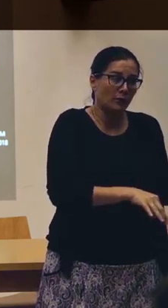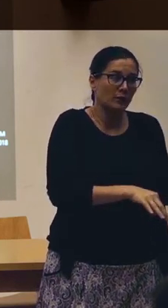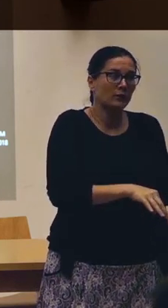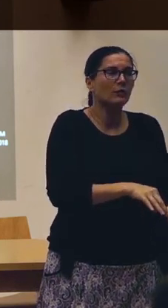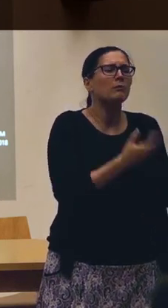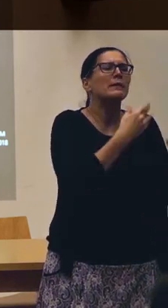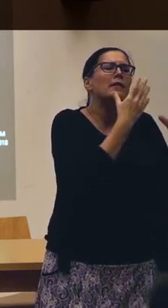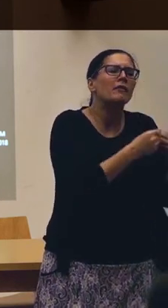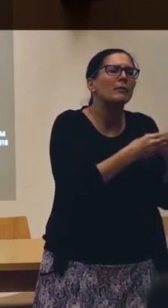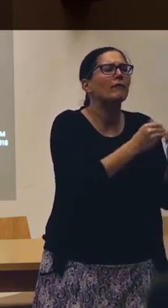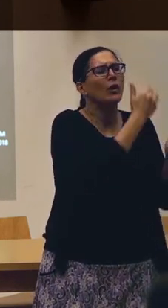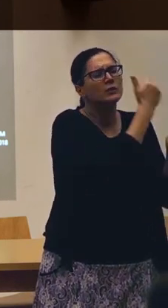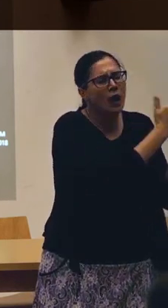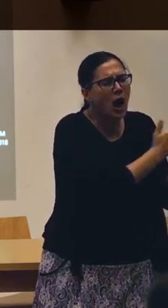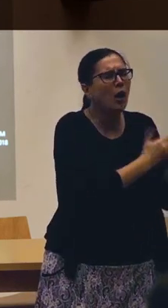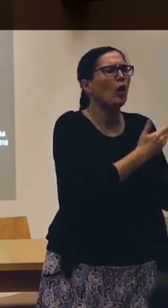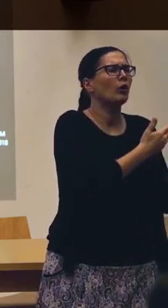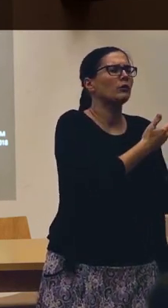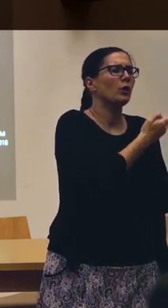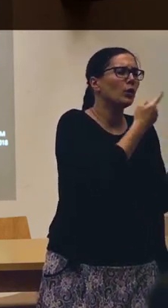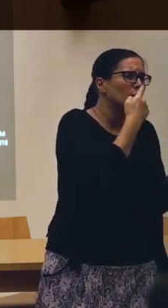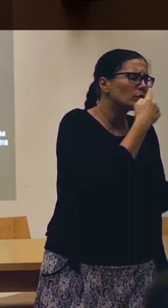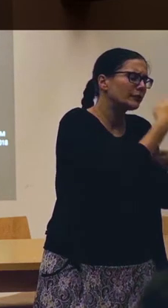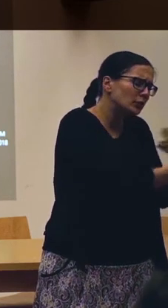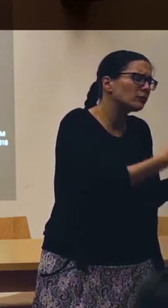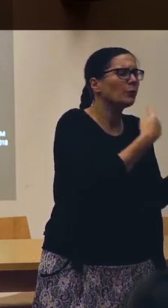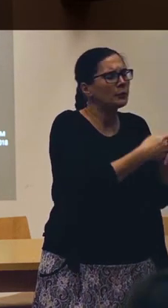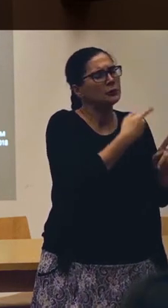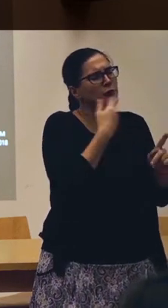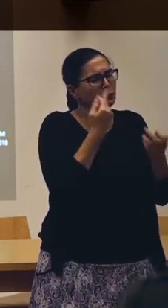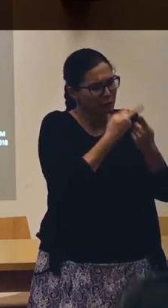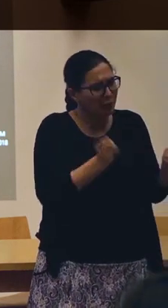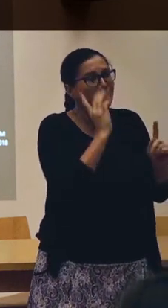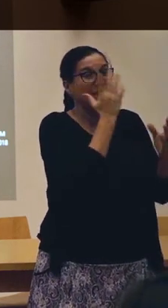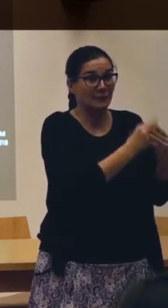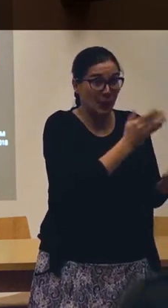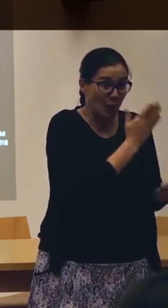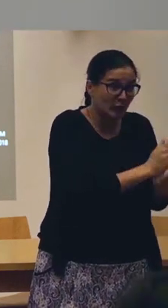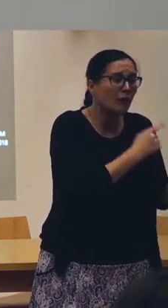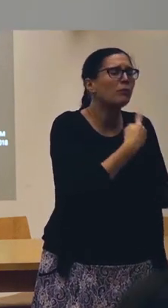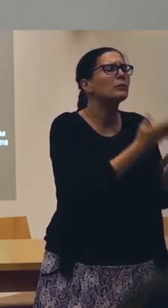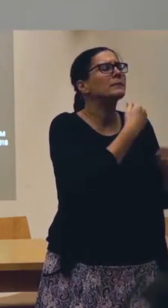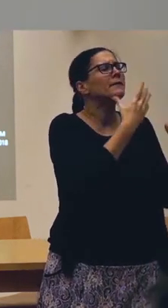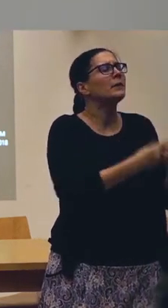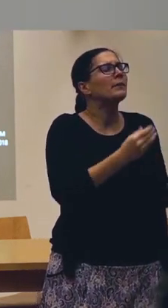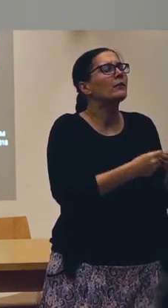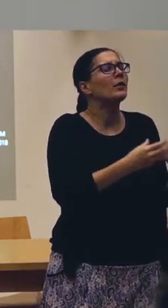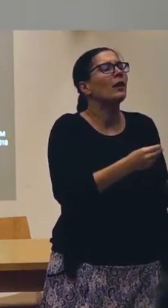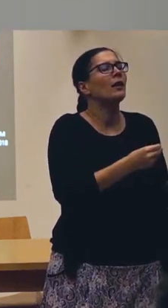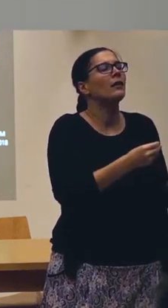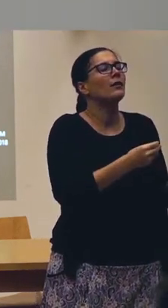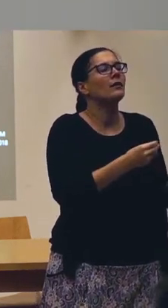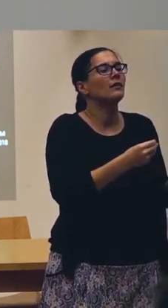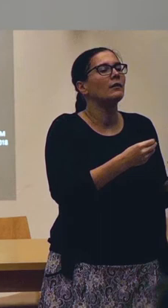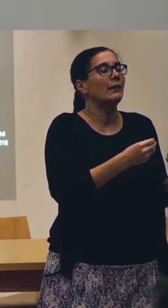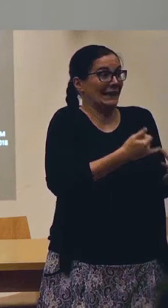I was telling about the laws in Soviet Union and Czechoslovakia. I was also telling about the current